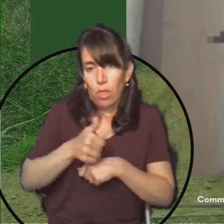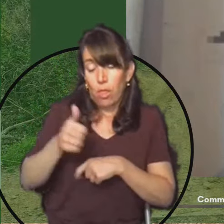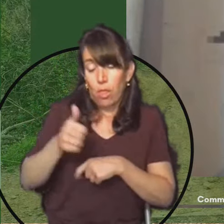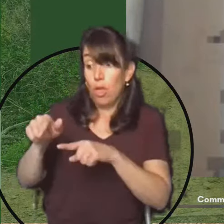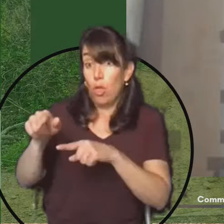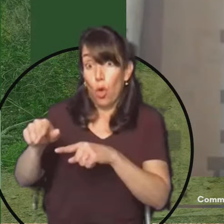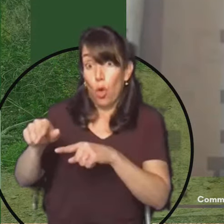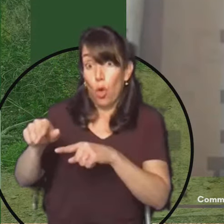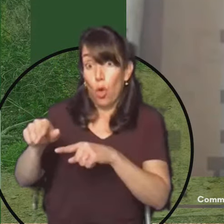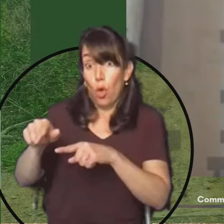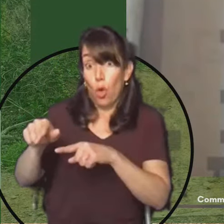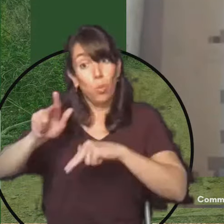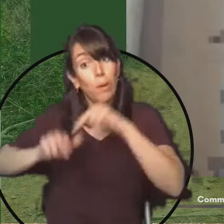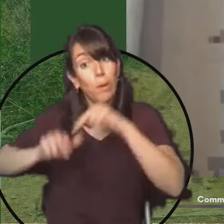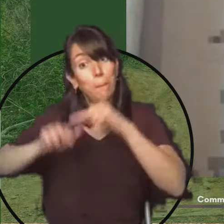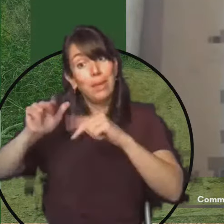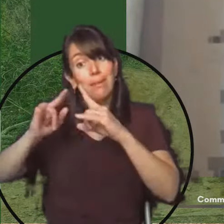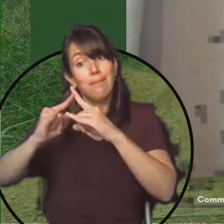would build out camps.